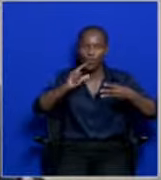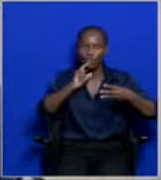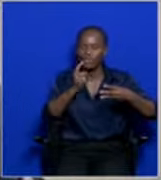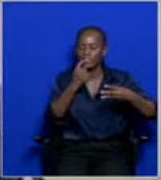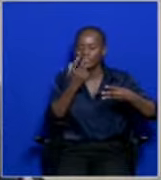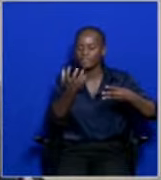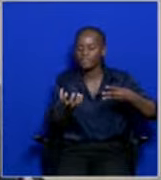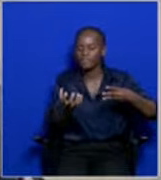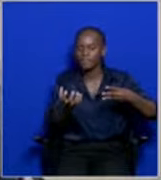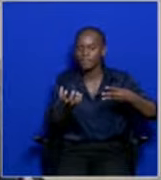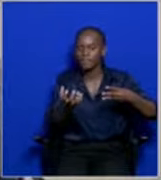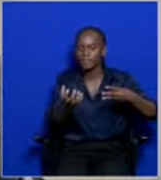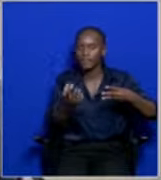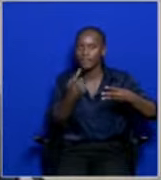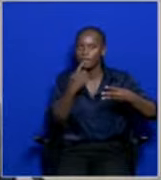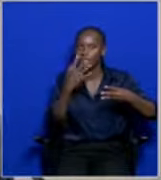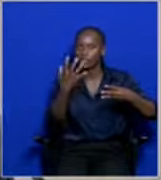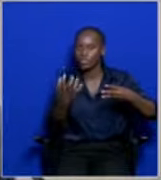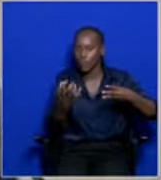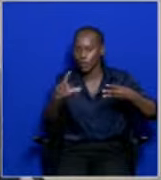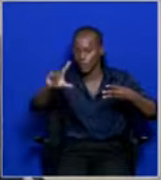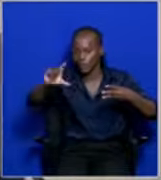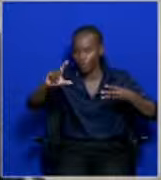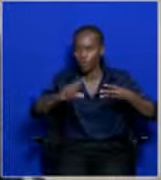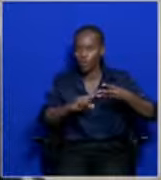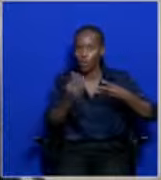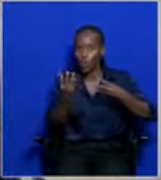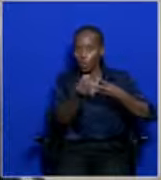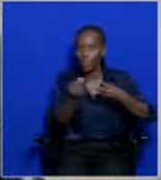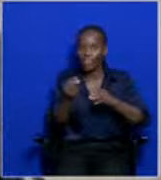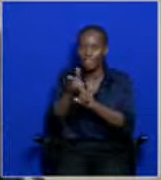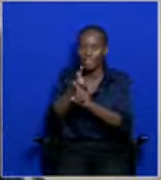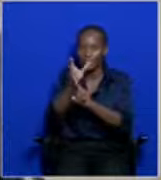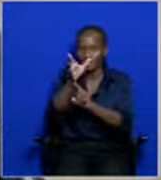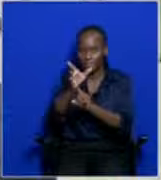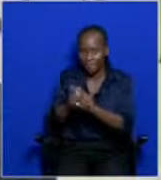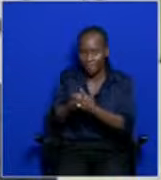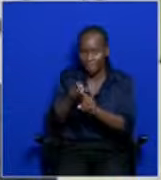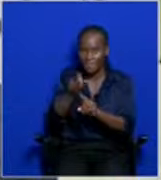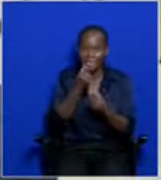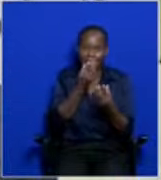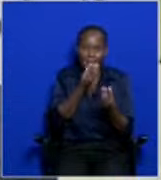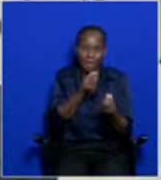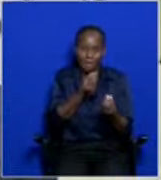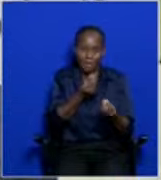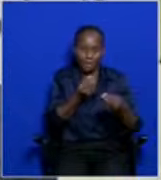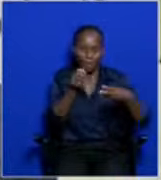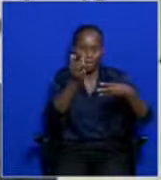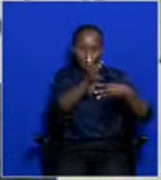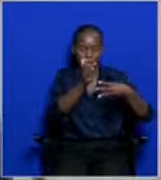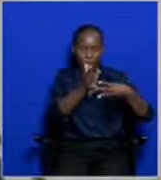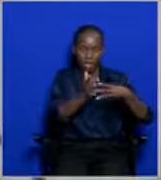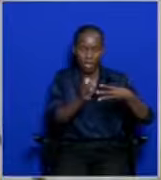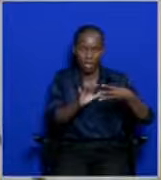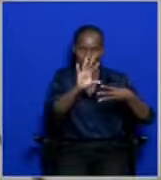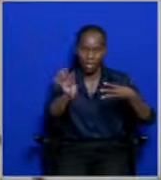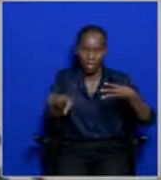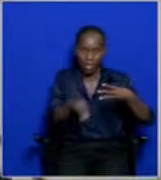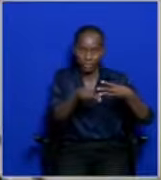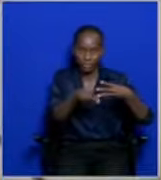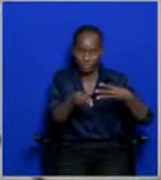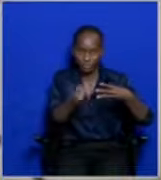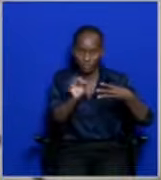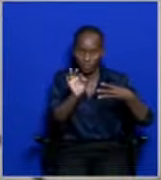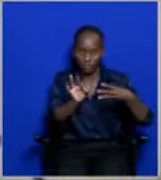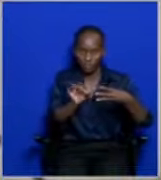And the numbered points you say are very important to the case. So that was your instruction. Yes. Did the laboratory